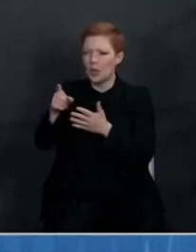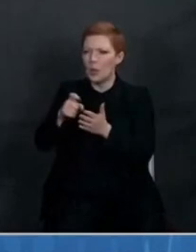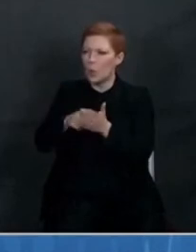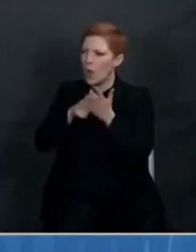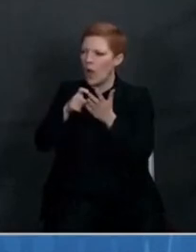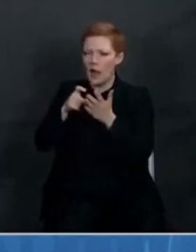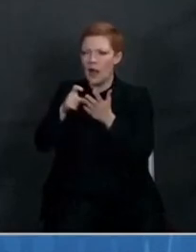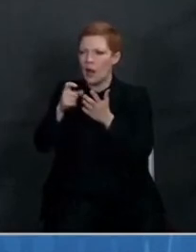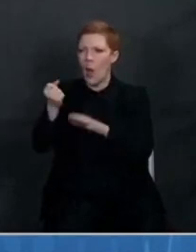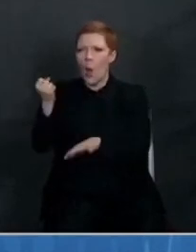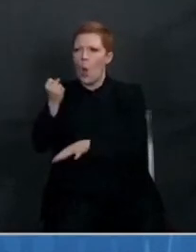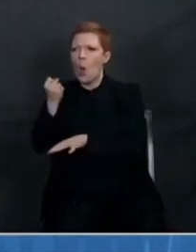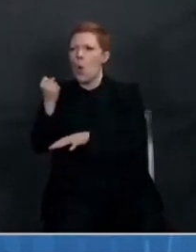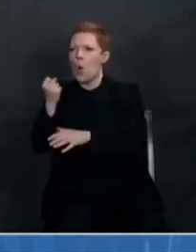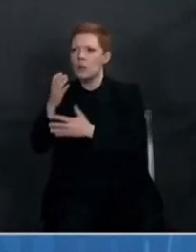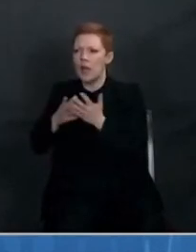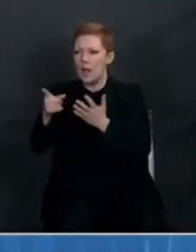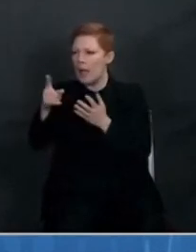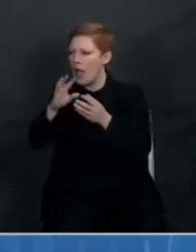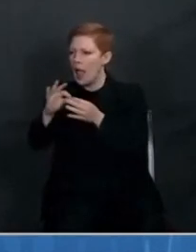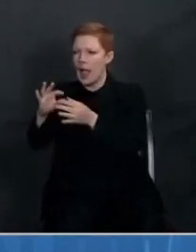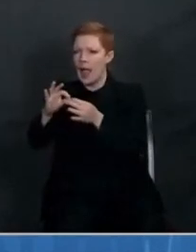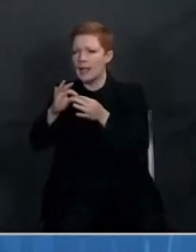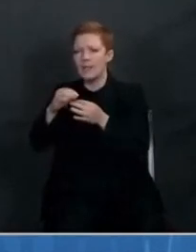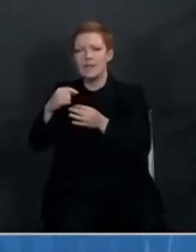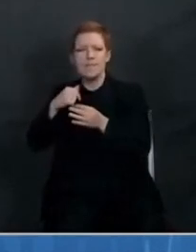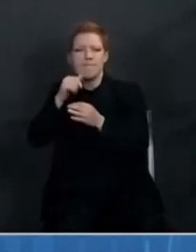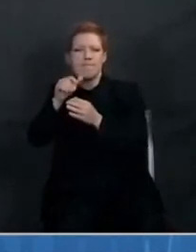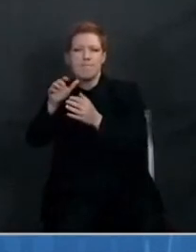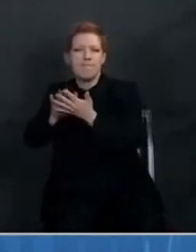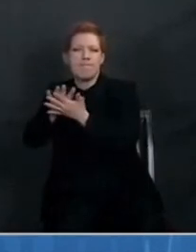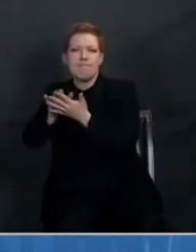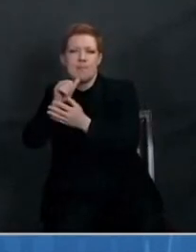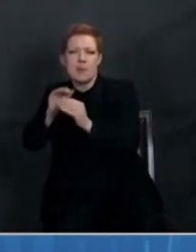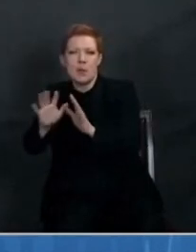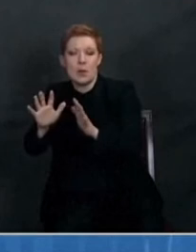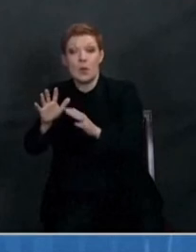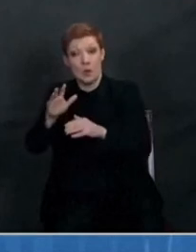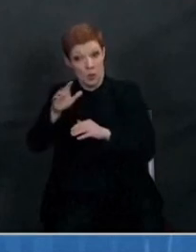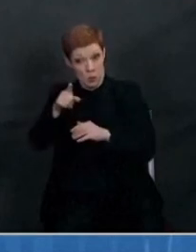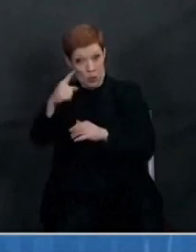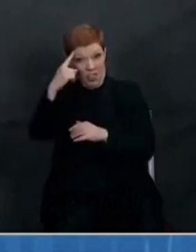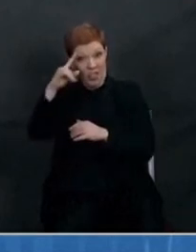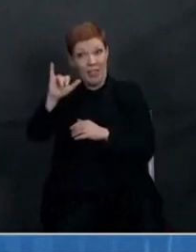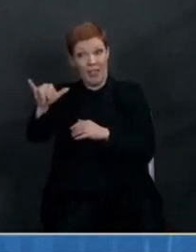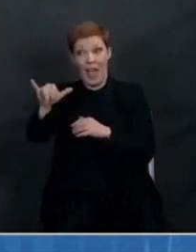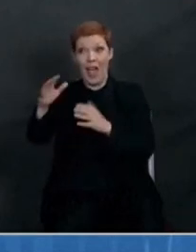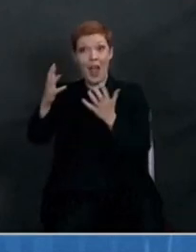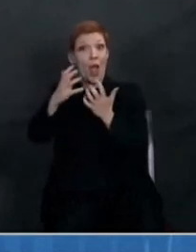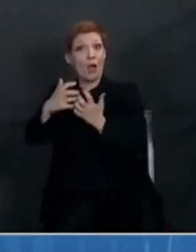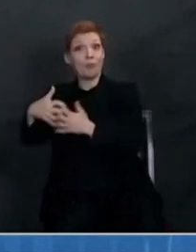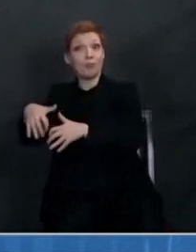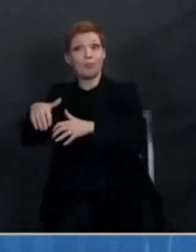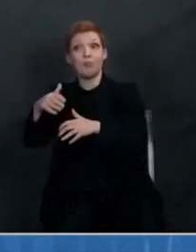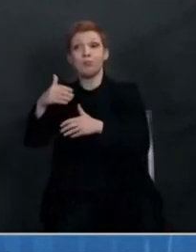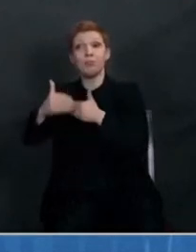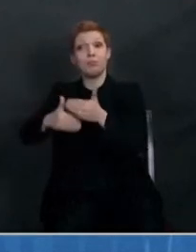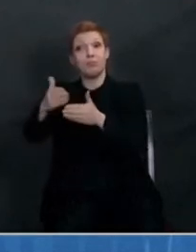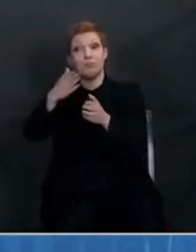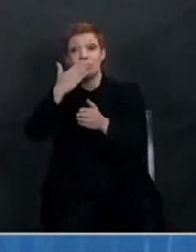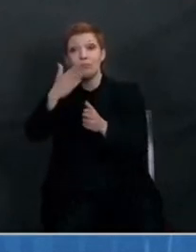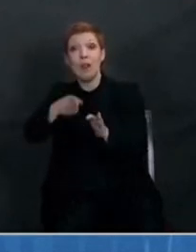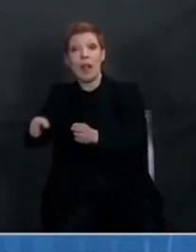the side. I'm wondering, do you guys feel like that's going as well as it could be? Do you have any plans to either try to